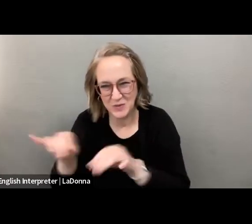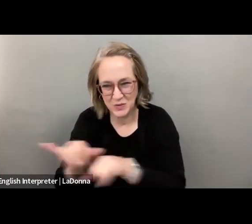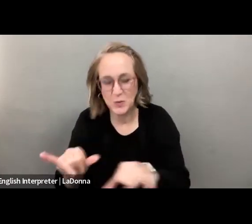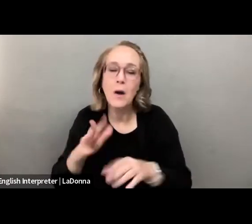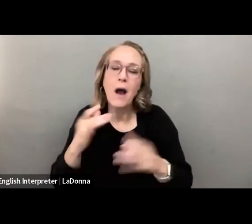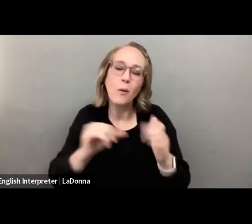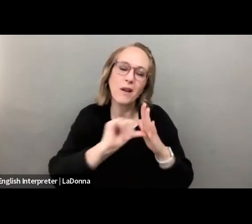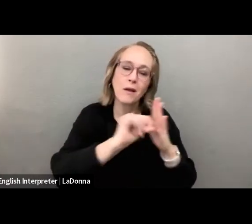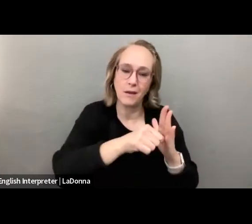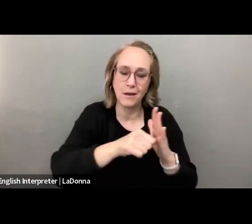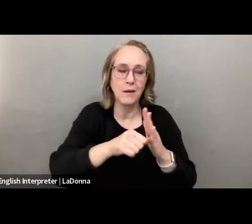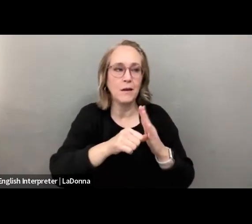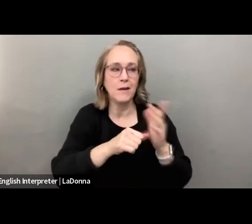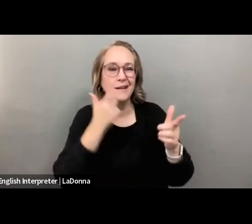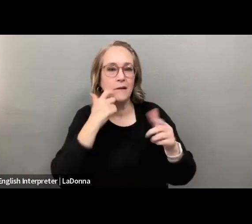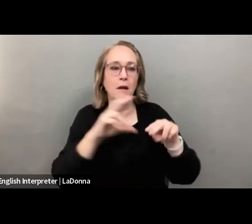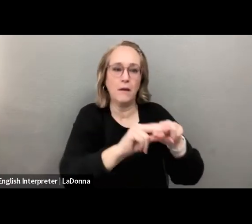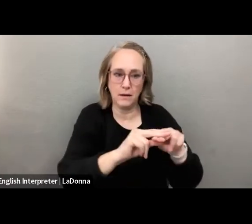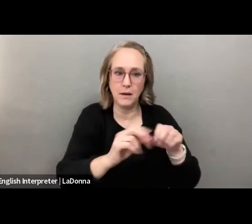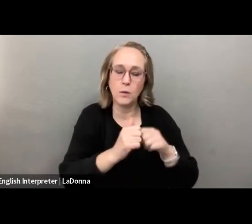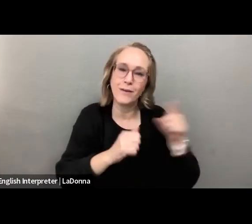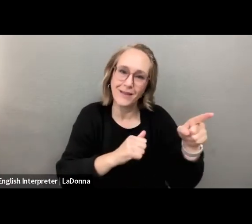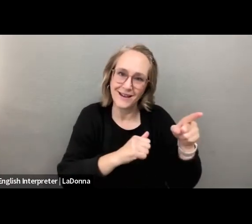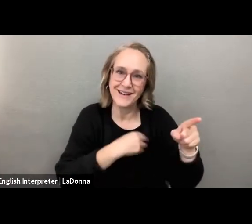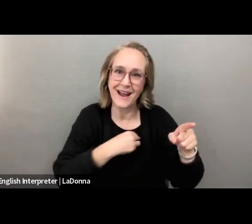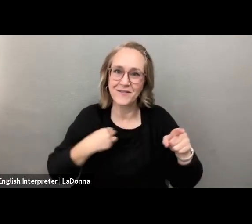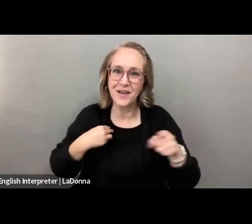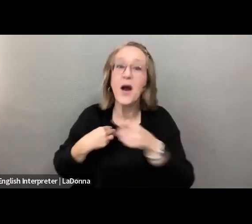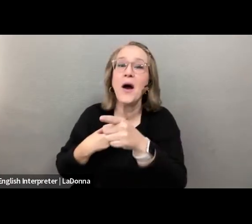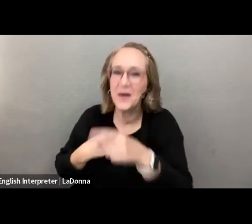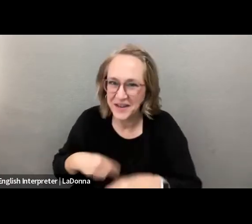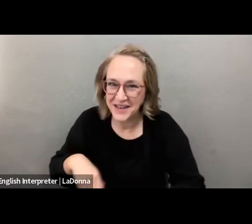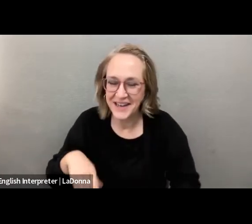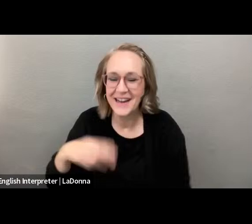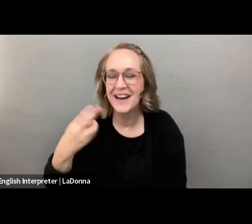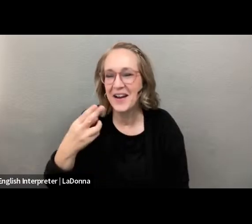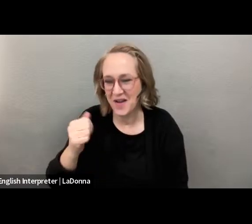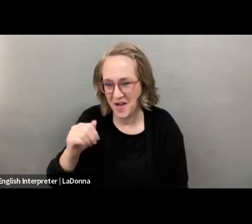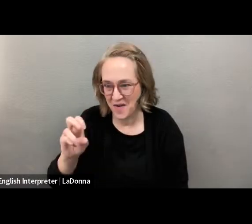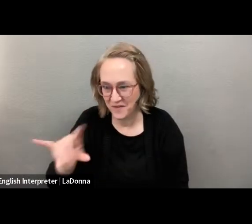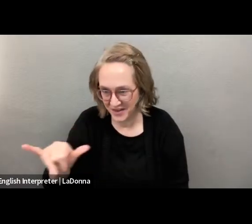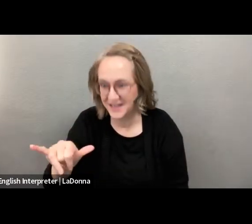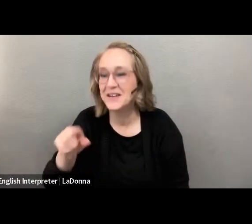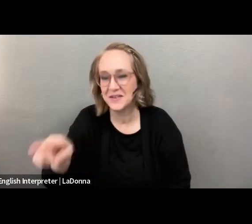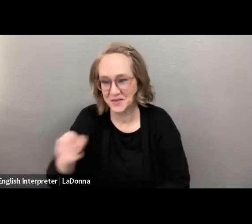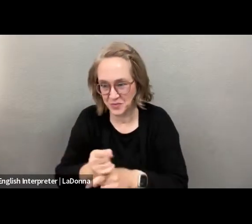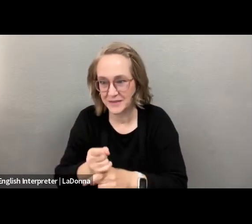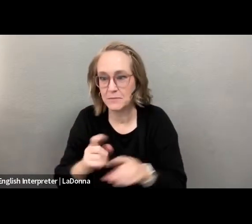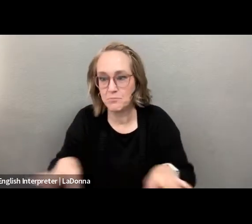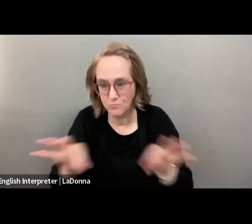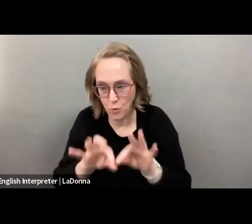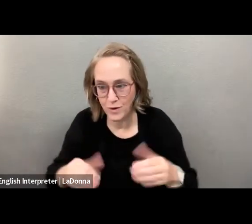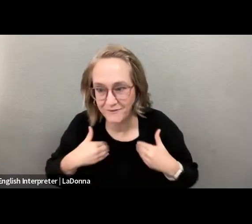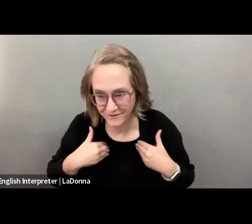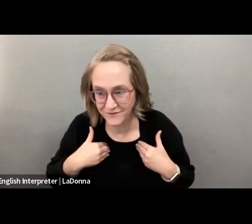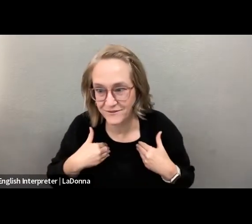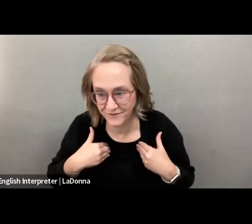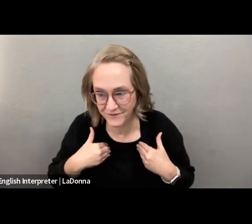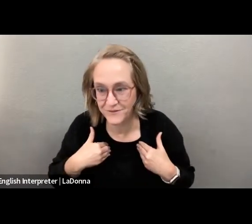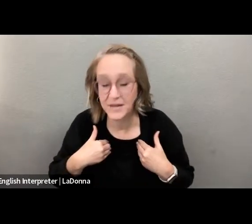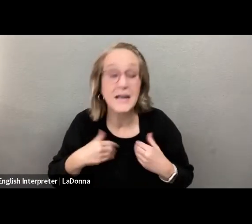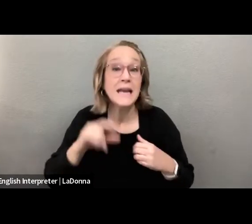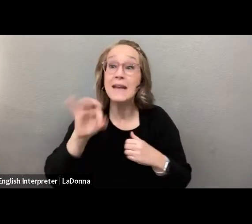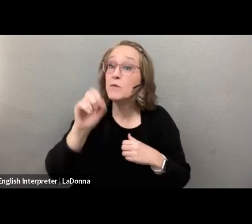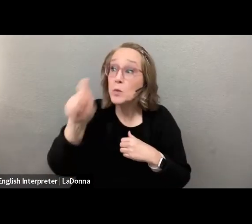to make sure that, Harvey still has I know, it's so important that we all have these. And if anybody needs more of these, I